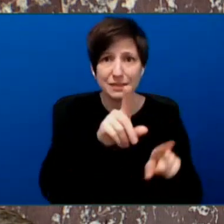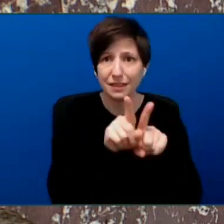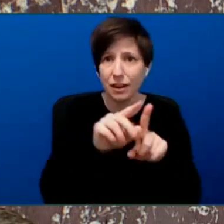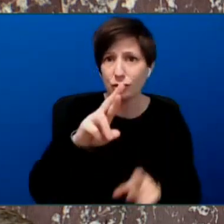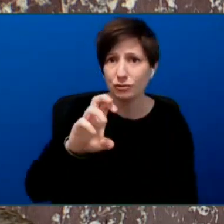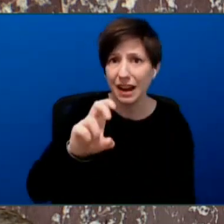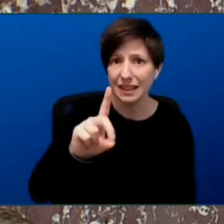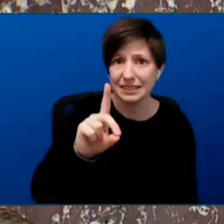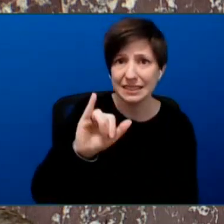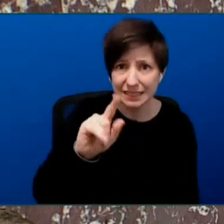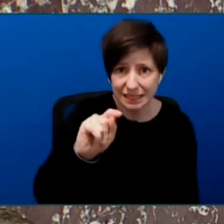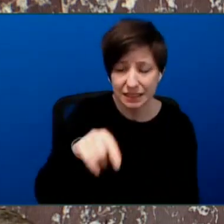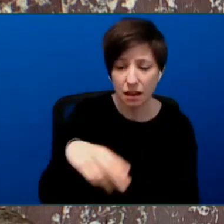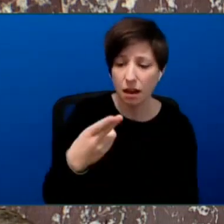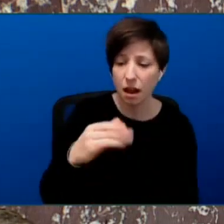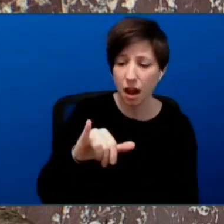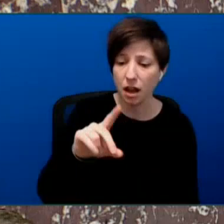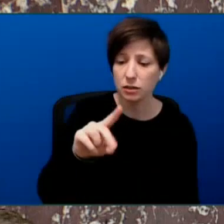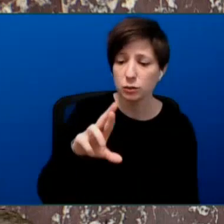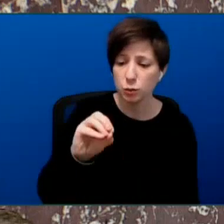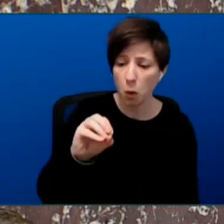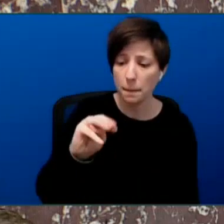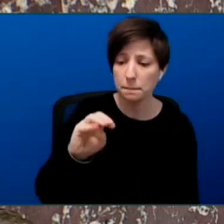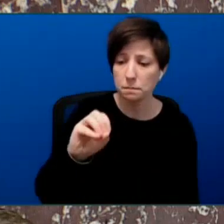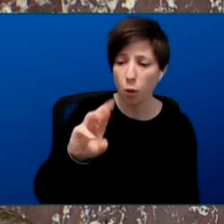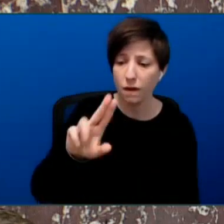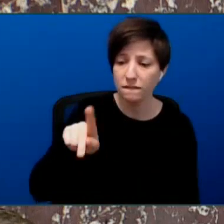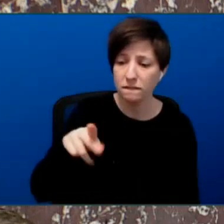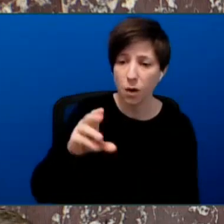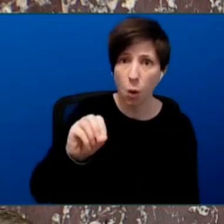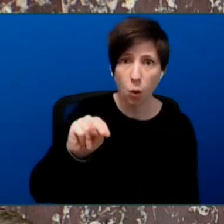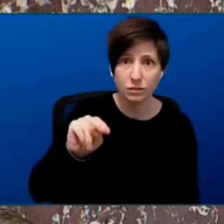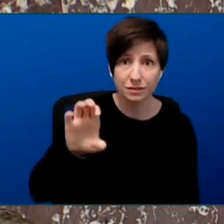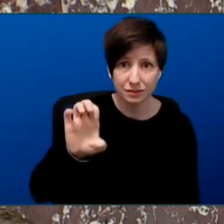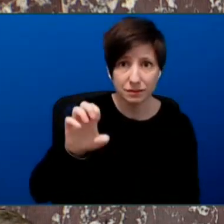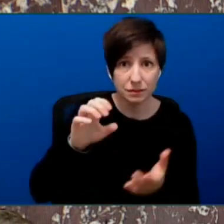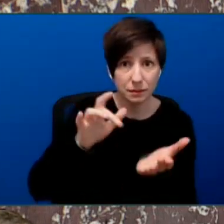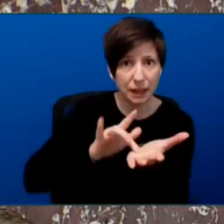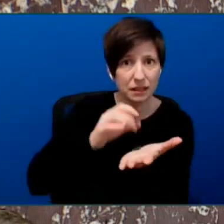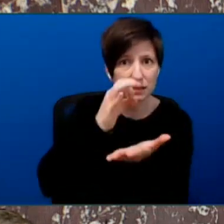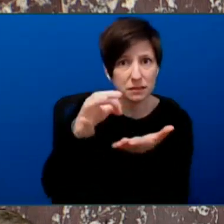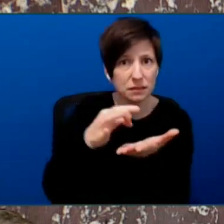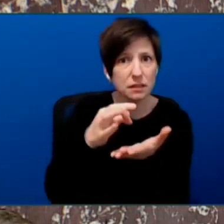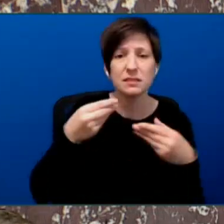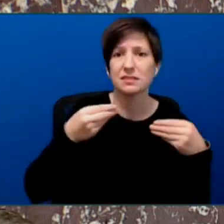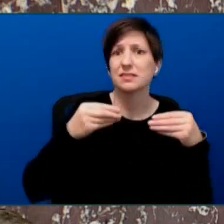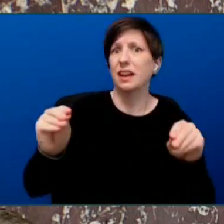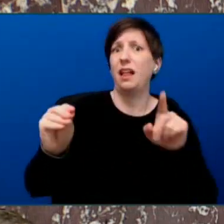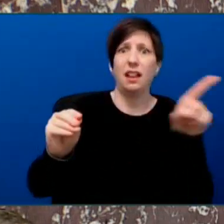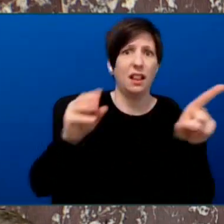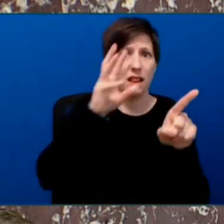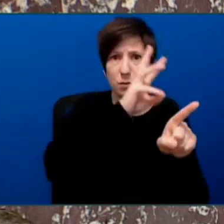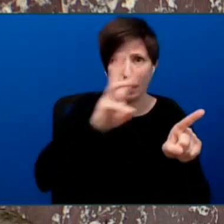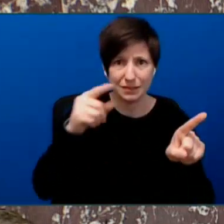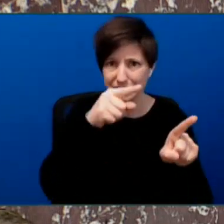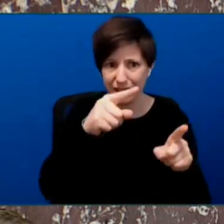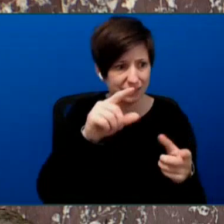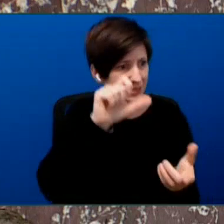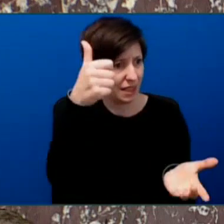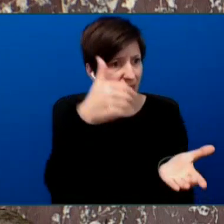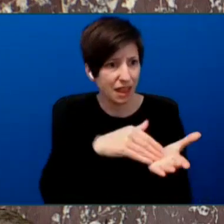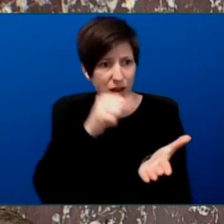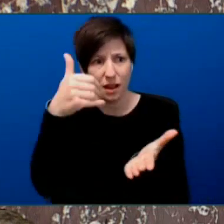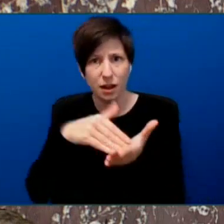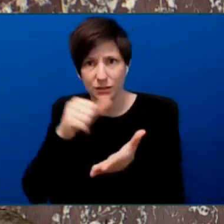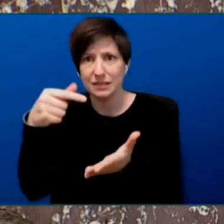being sold. In BC, it's reported that drug traffickers have assembled teams of safe supply clients